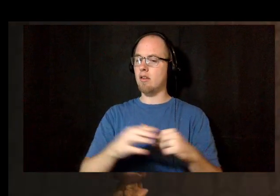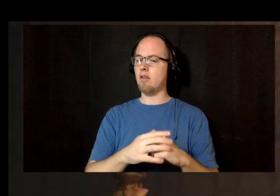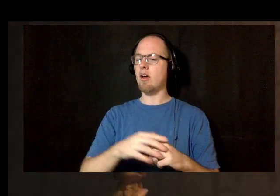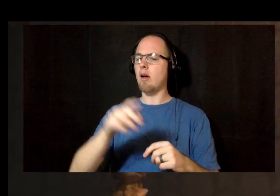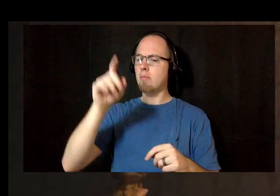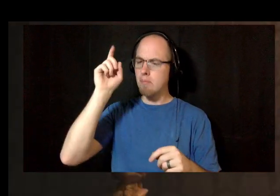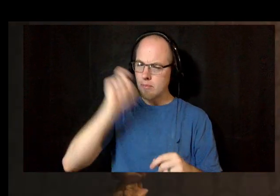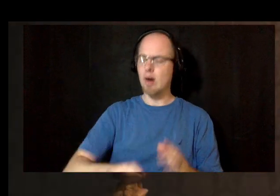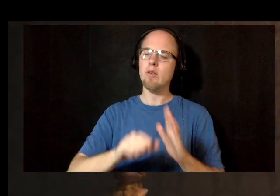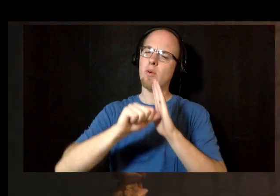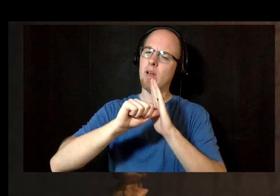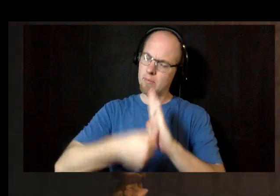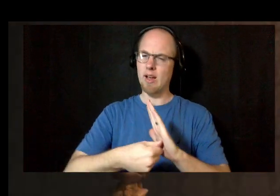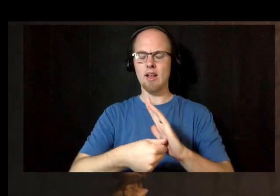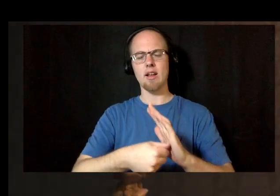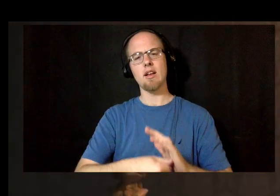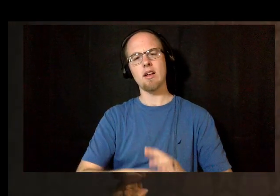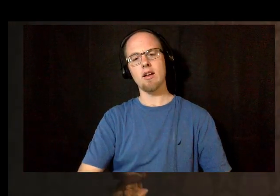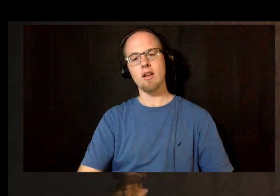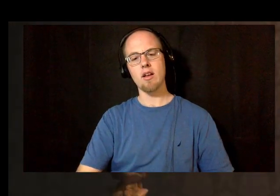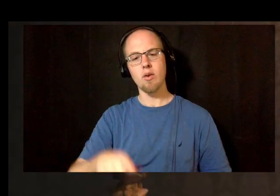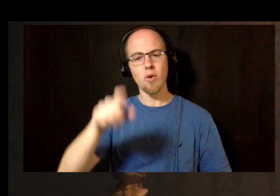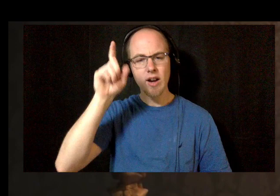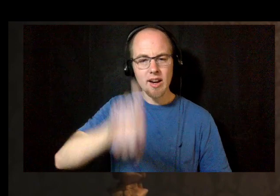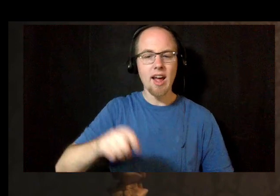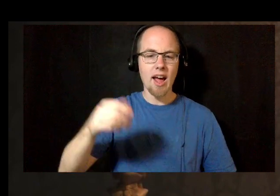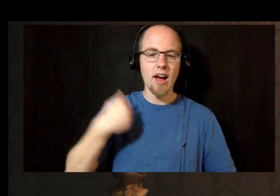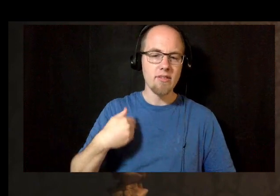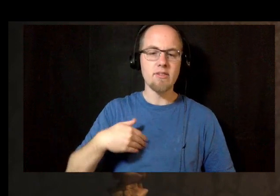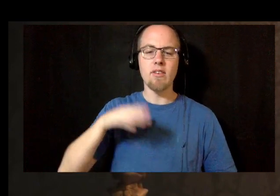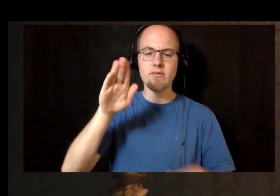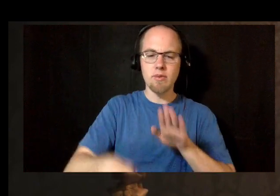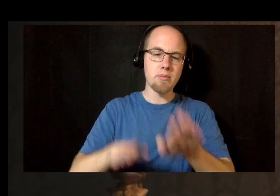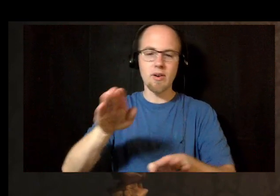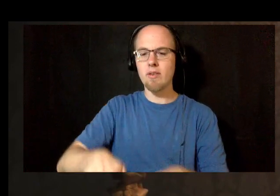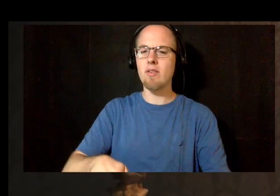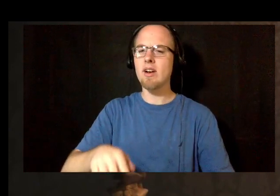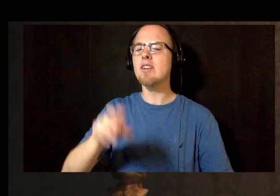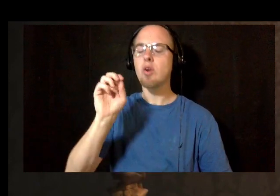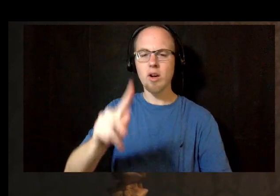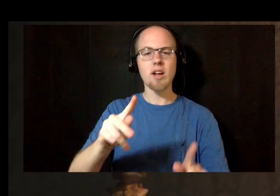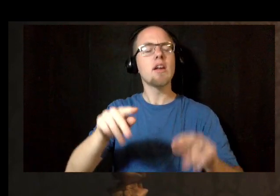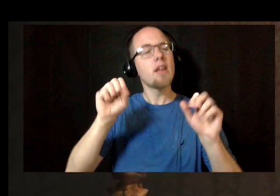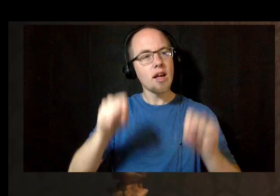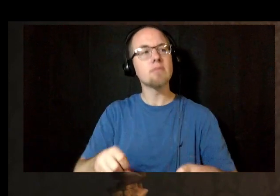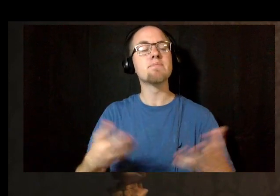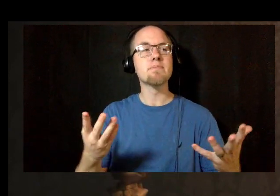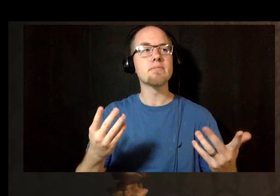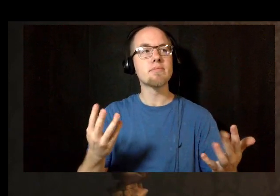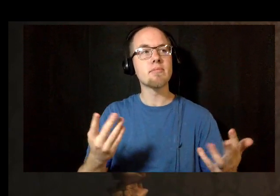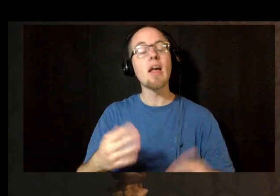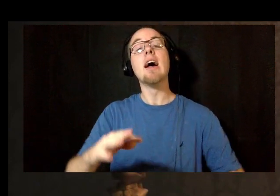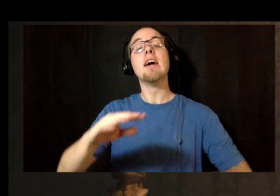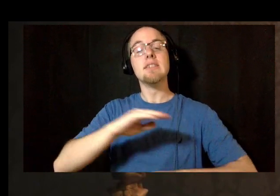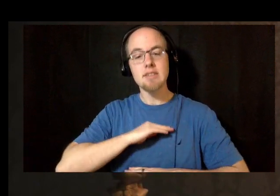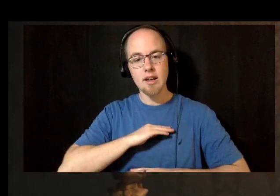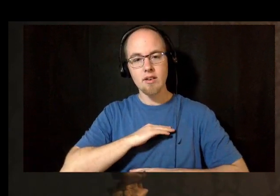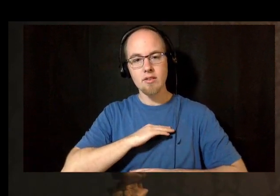Must we make an impact? Do we have to leave a footprint? Is it okay to just settle? Seek